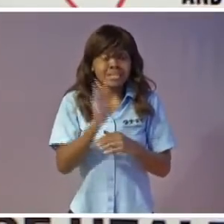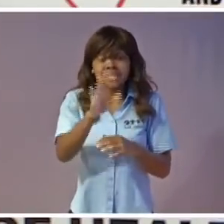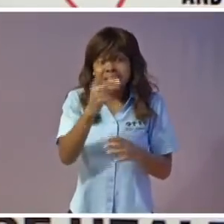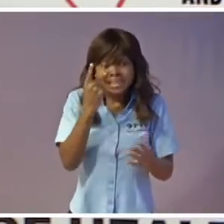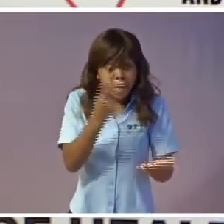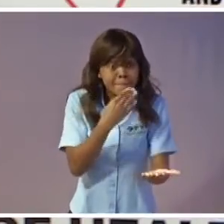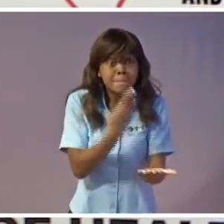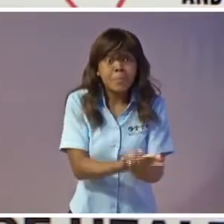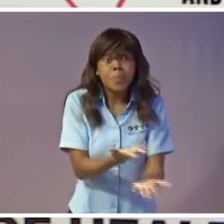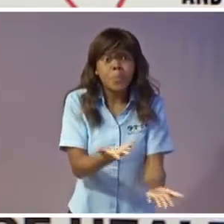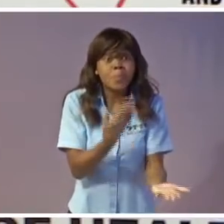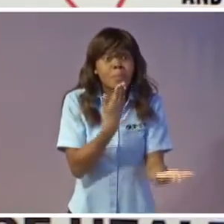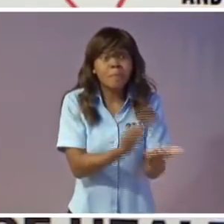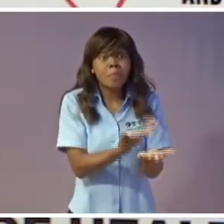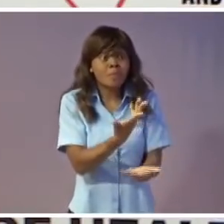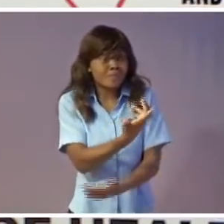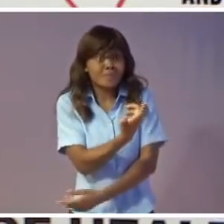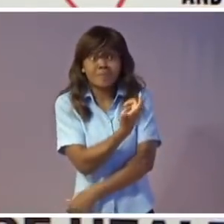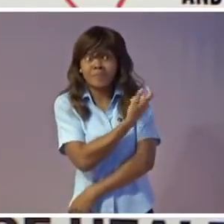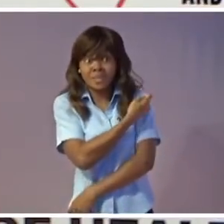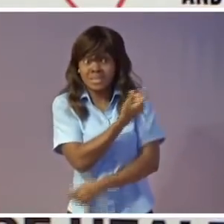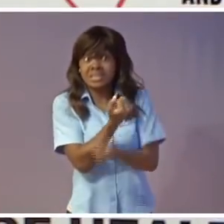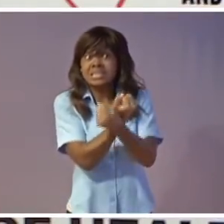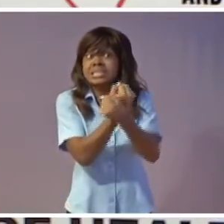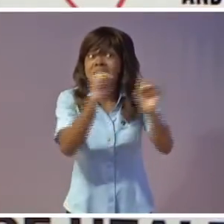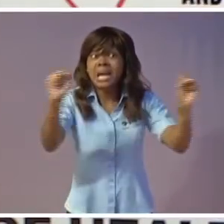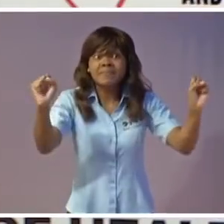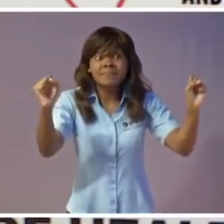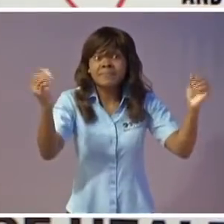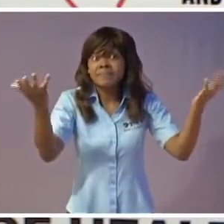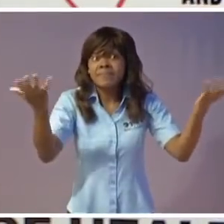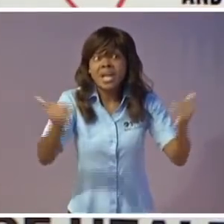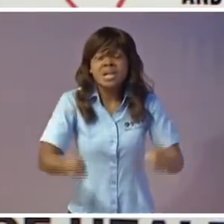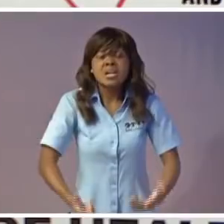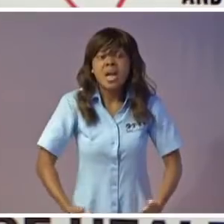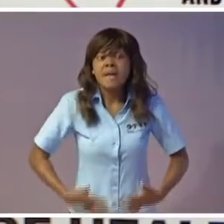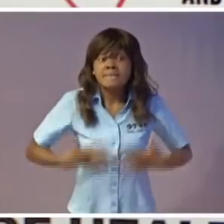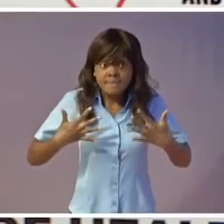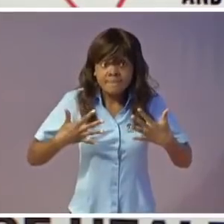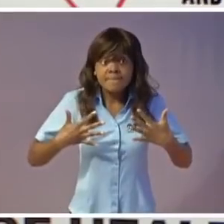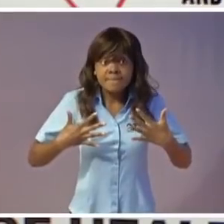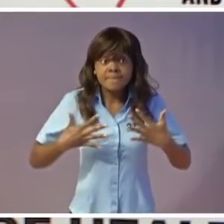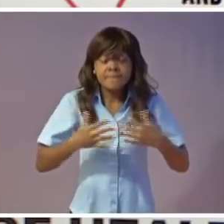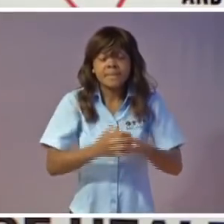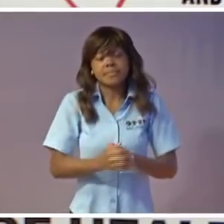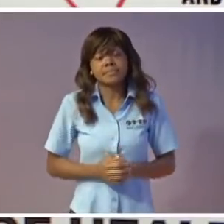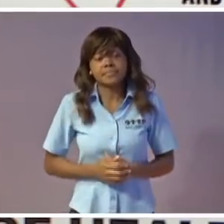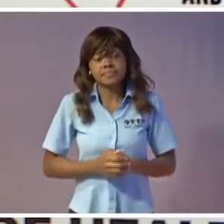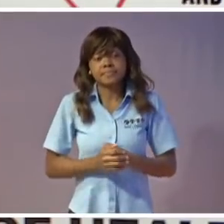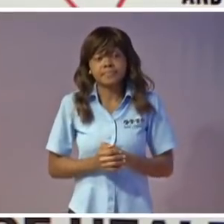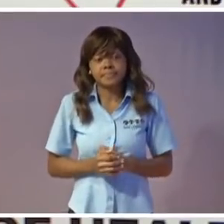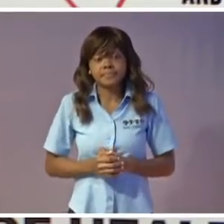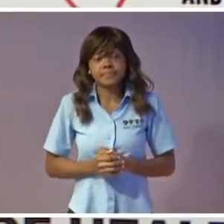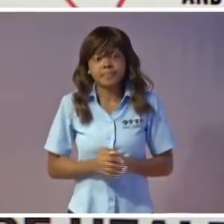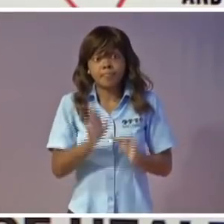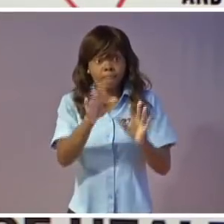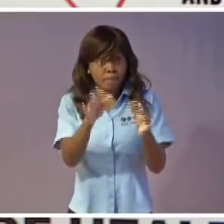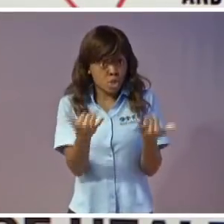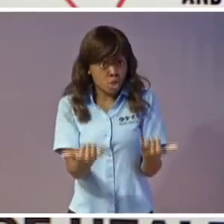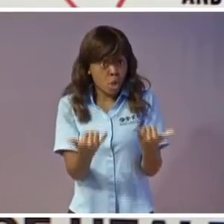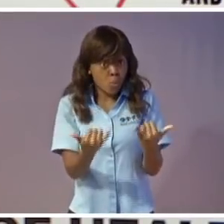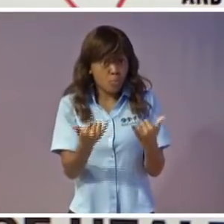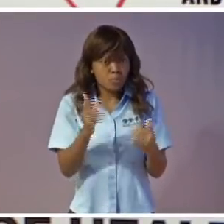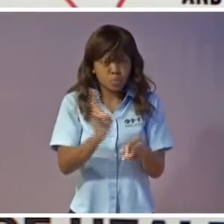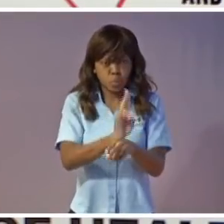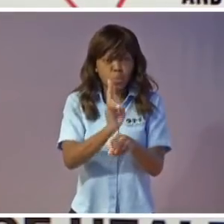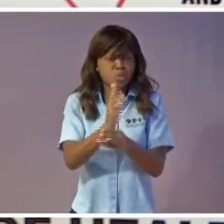are also going to be giving you some supplemental information that used to be in the original dashboard.